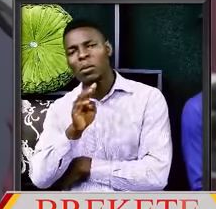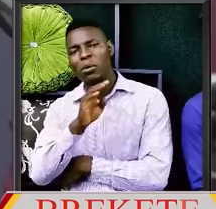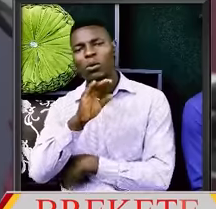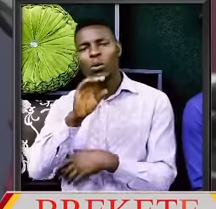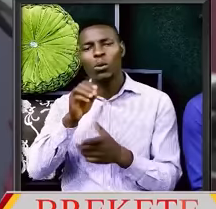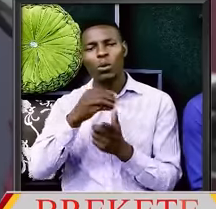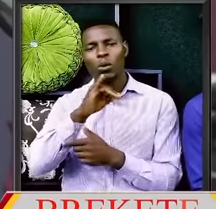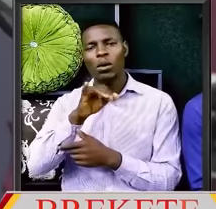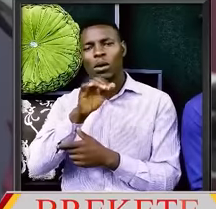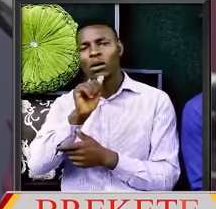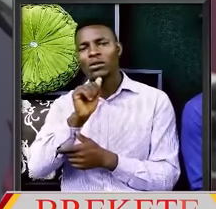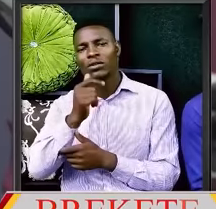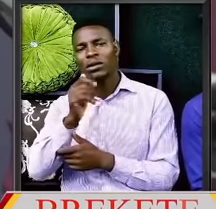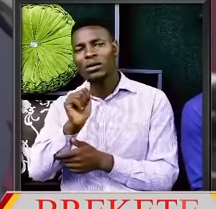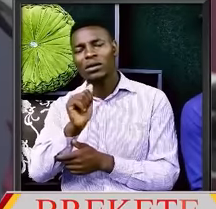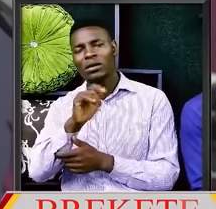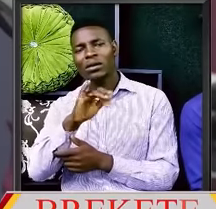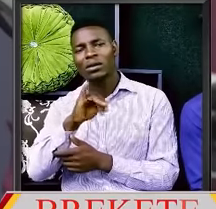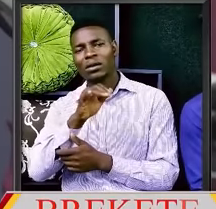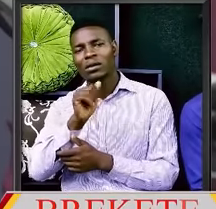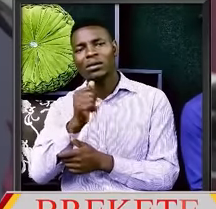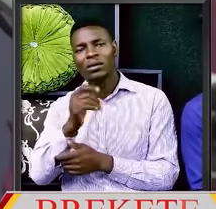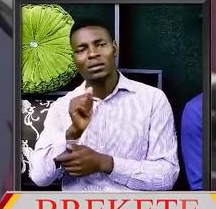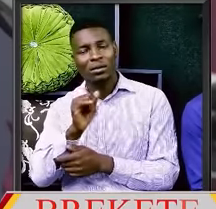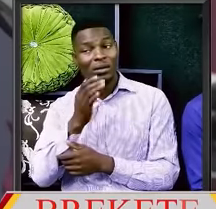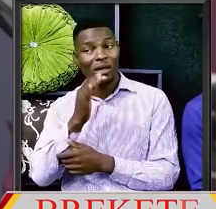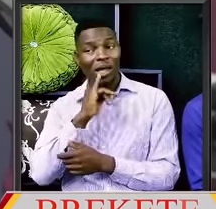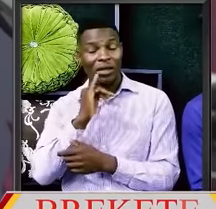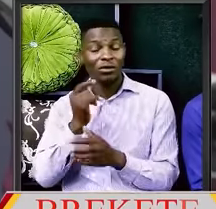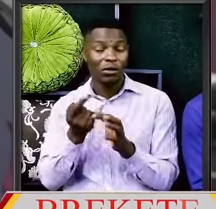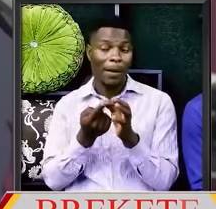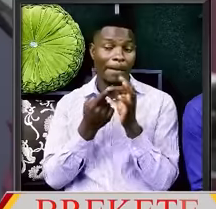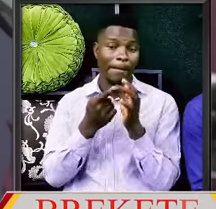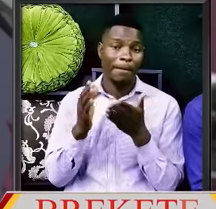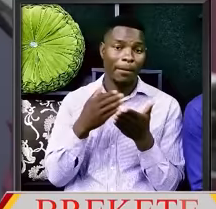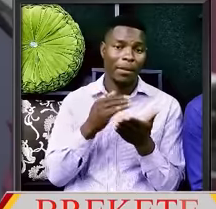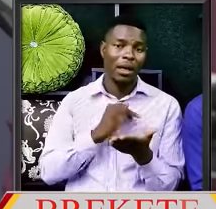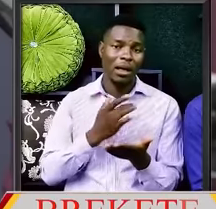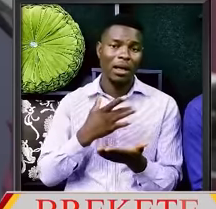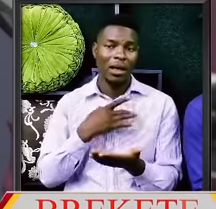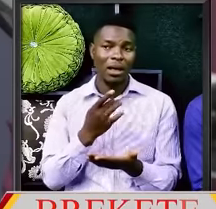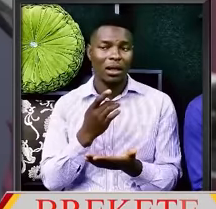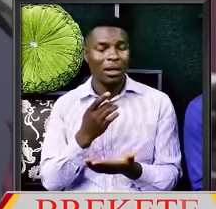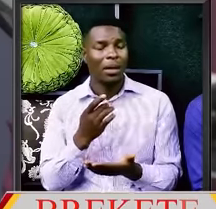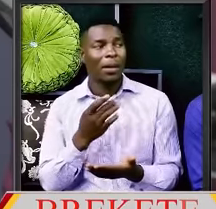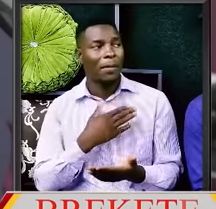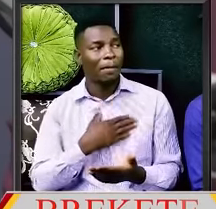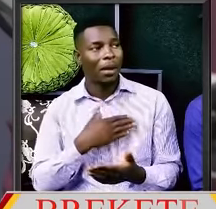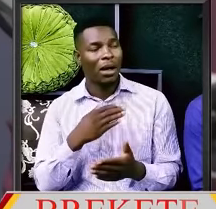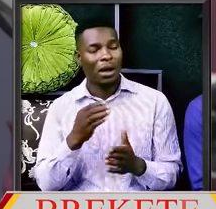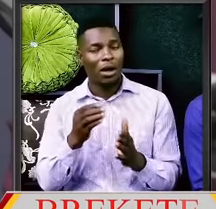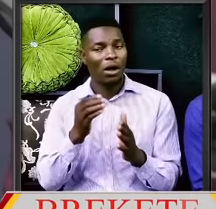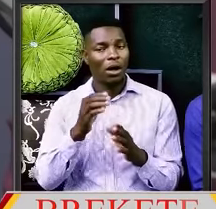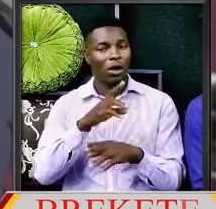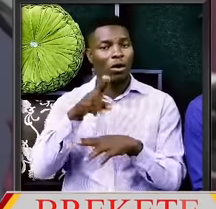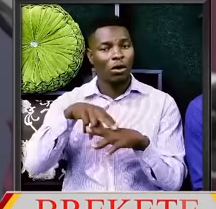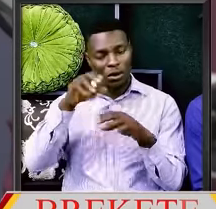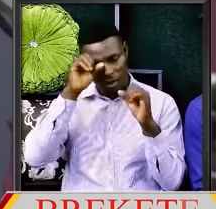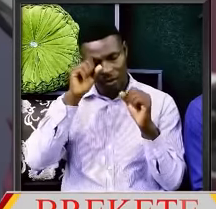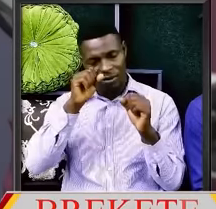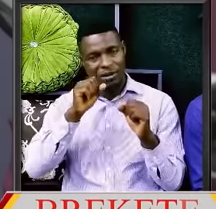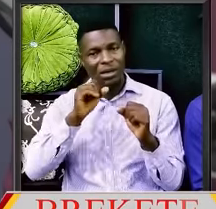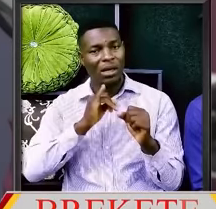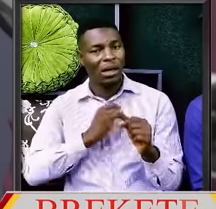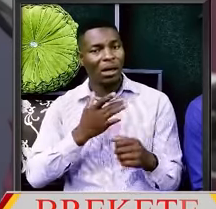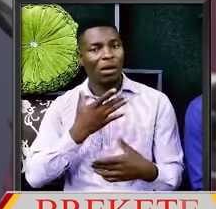one particular one where I like, Imole. So, my other president, I don't know whether he will permit me to sing so that we lift Baba's